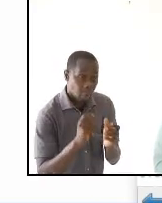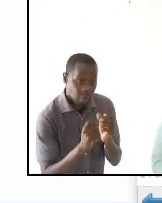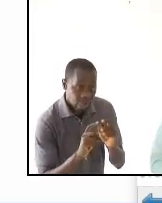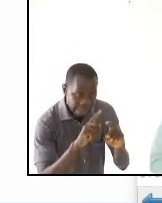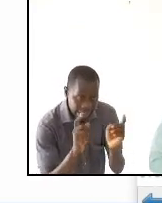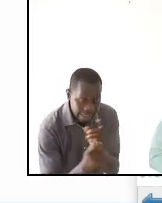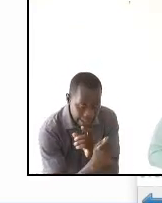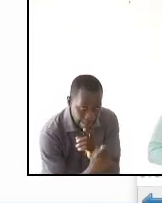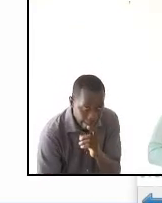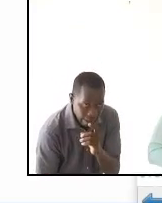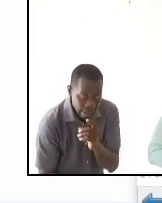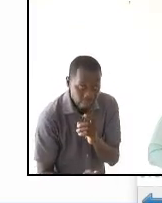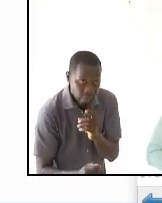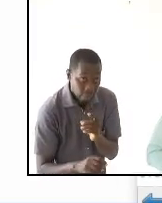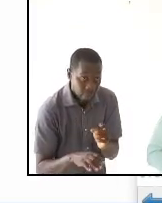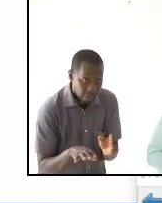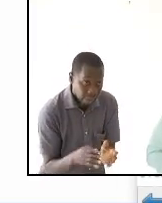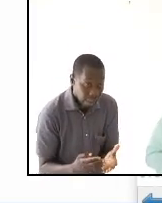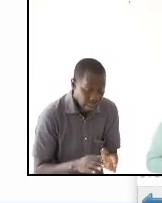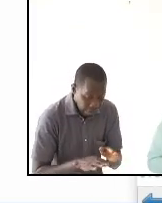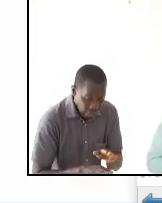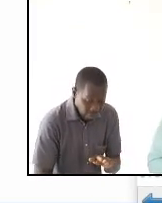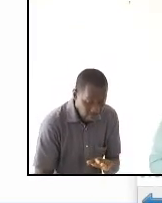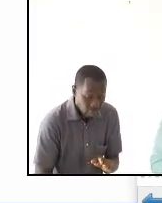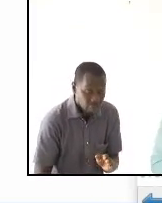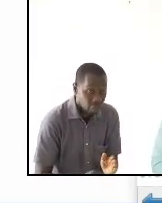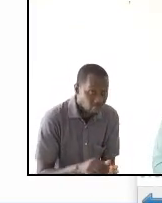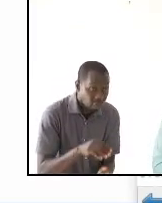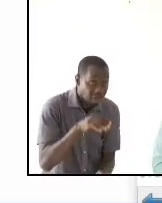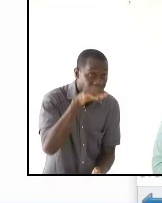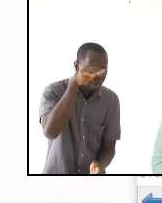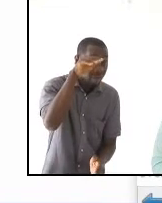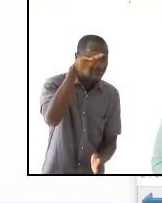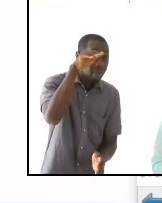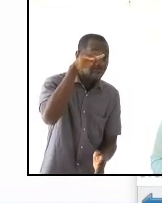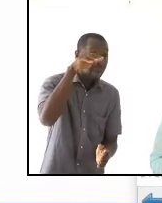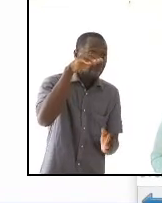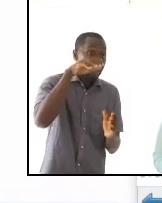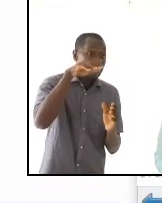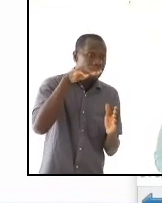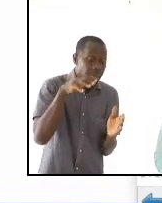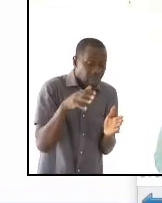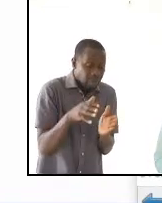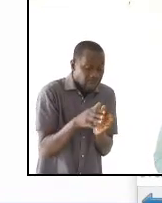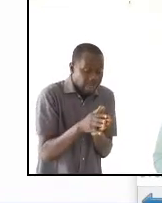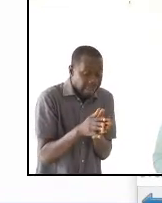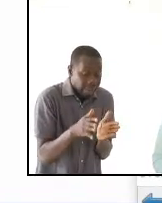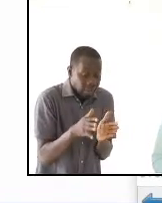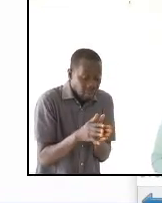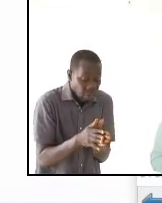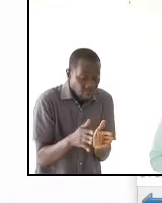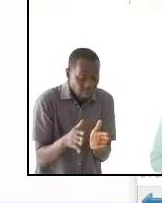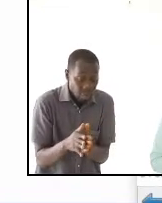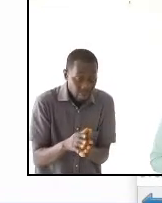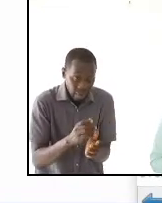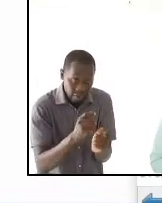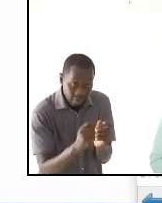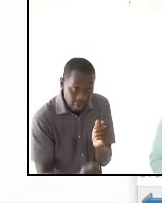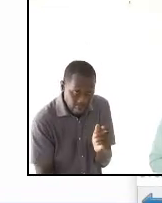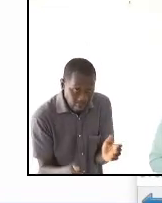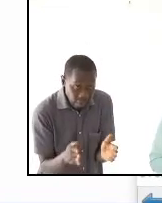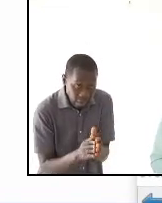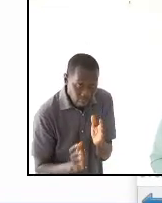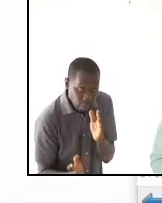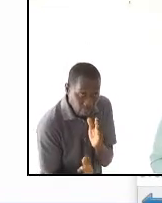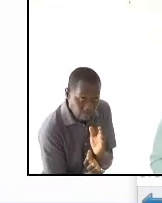then that kind of reduces the volume. And you will see that the balloons decrease in size, because once the volume is decreased,